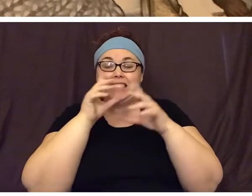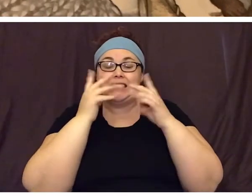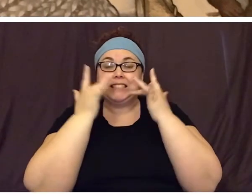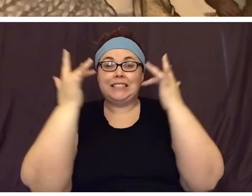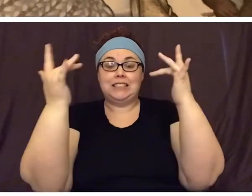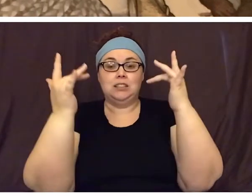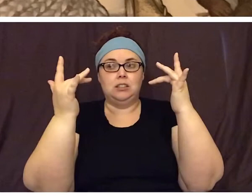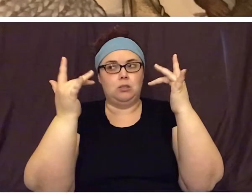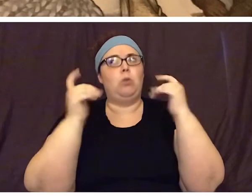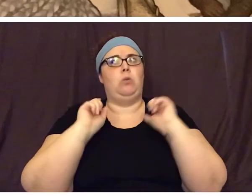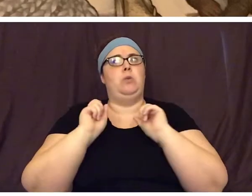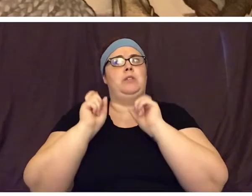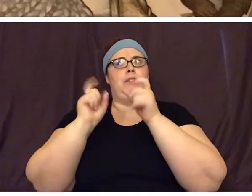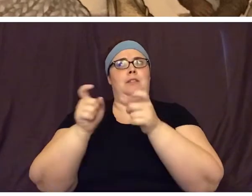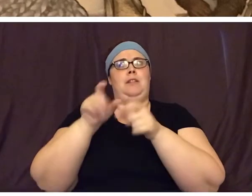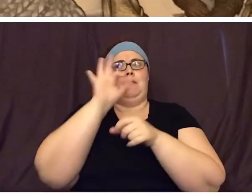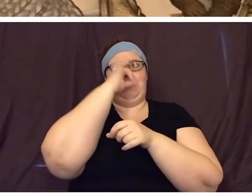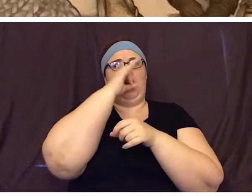fox lots of room.